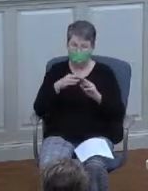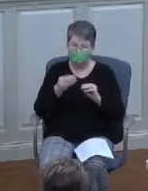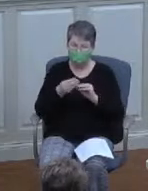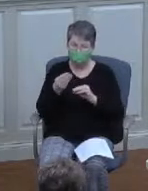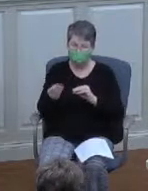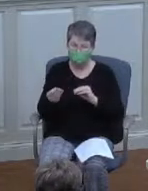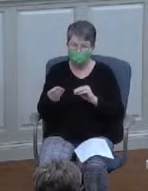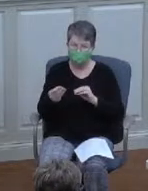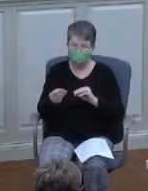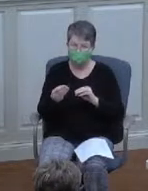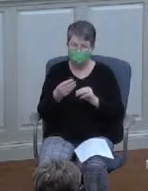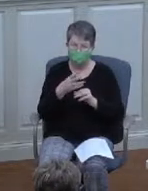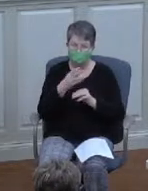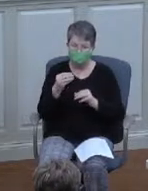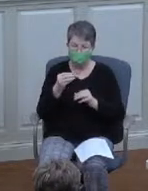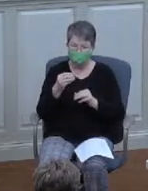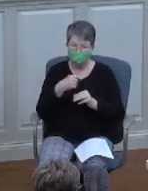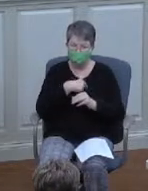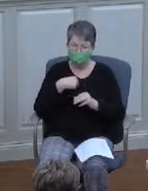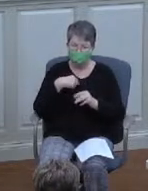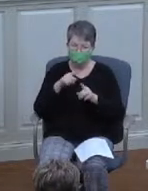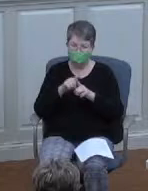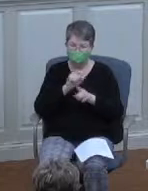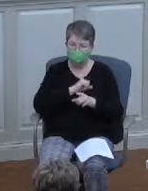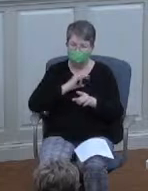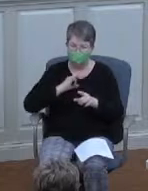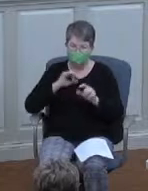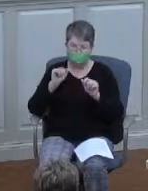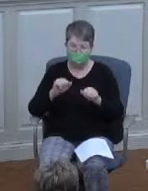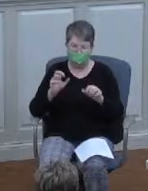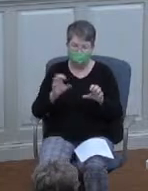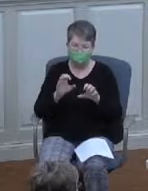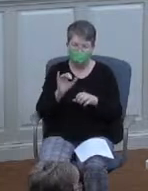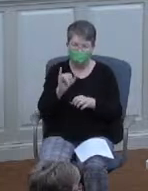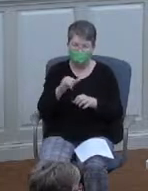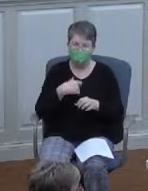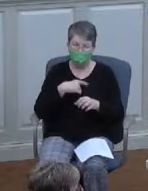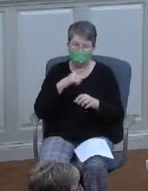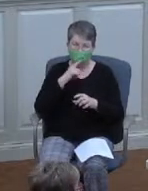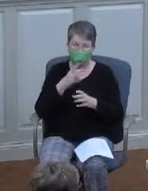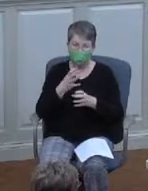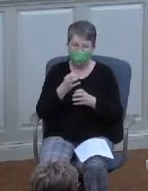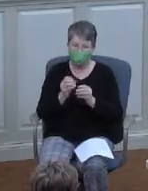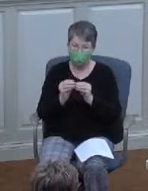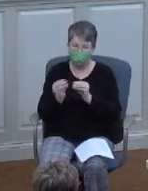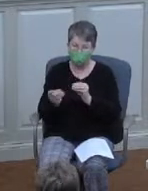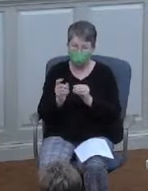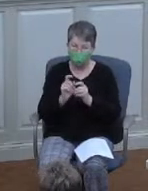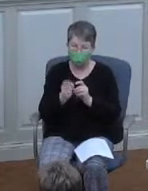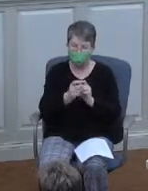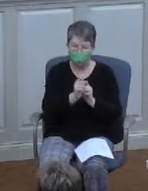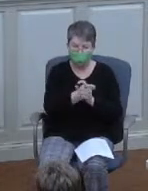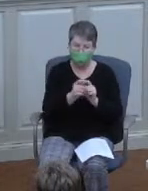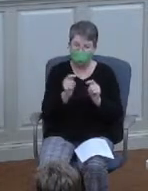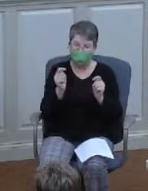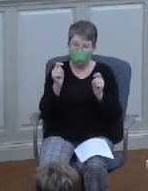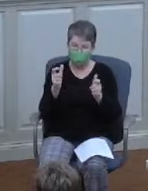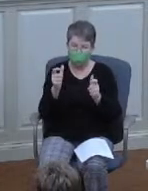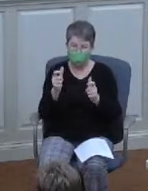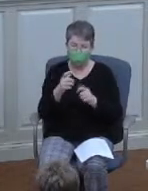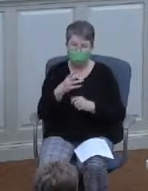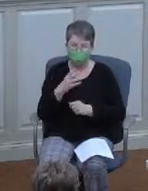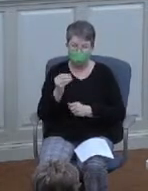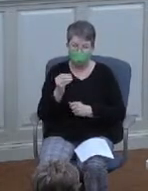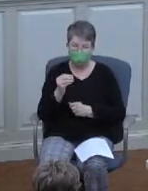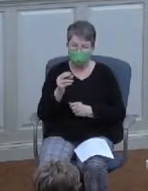and we, as staff, we can do that, or we really want to get them in their hands as quick as we can get them produced.